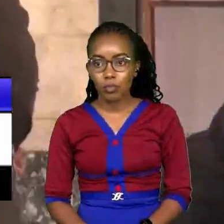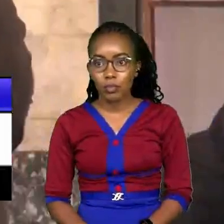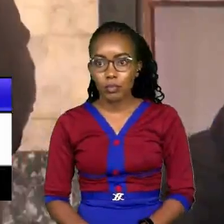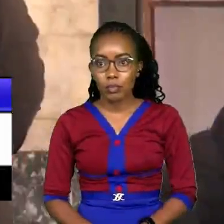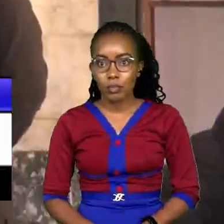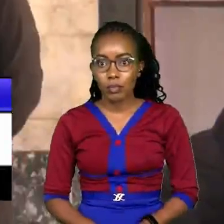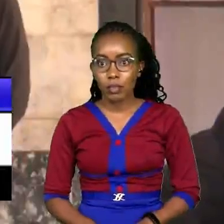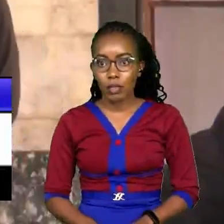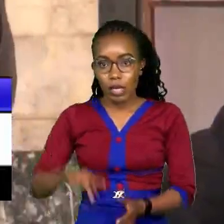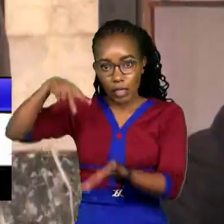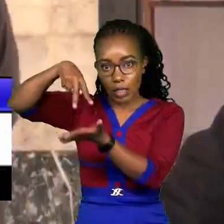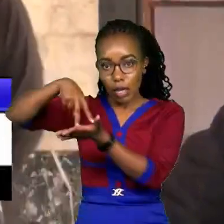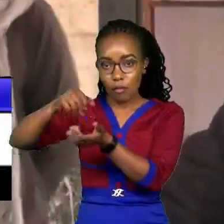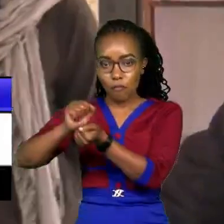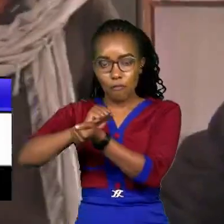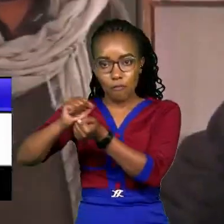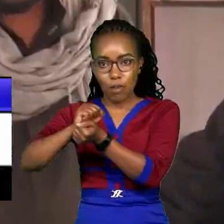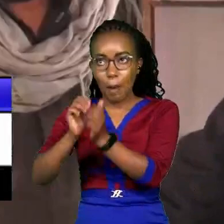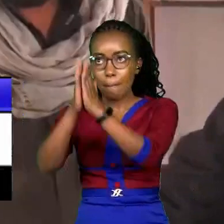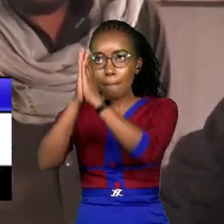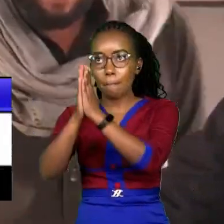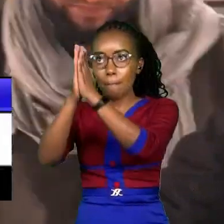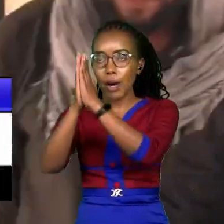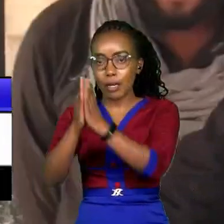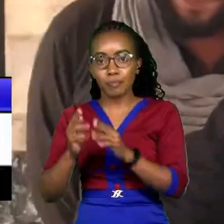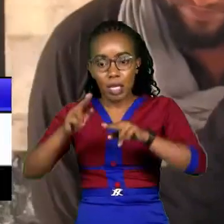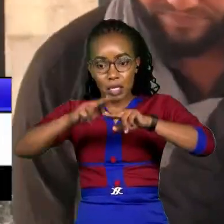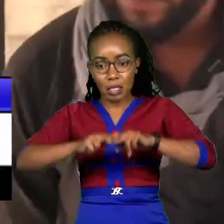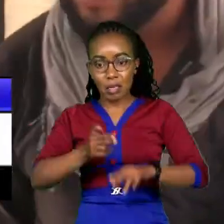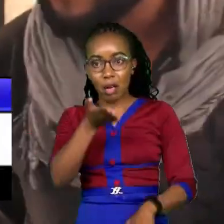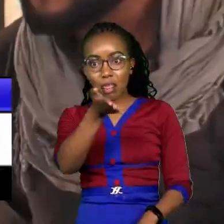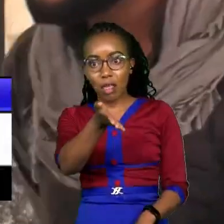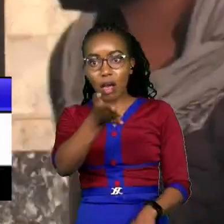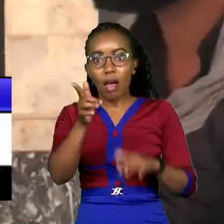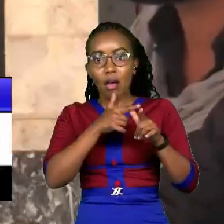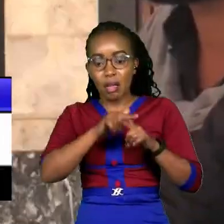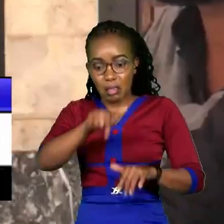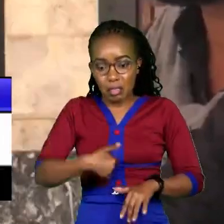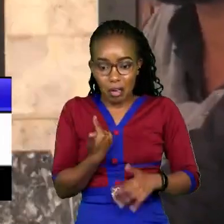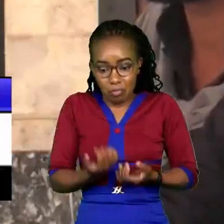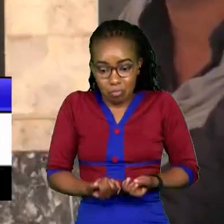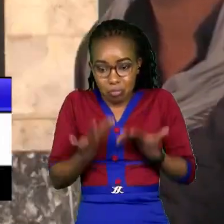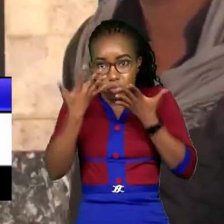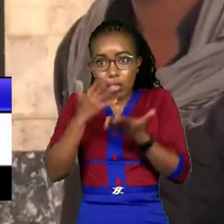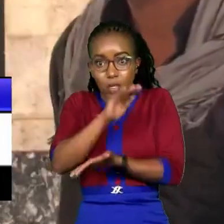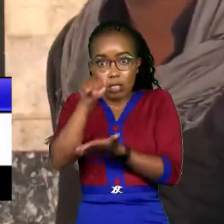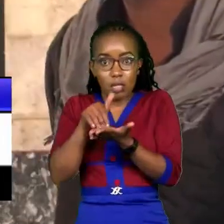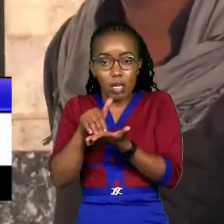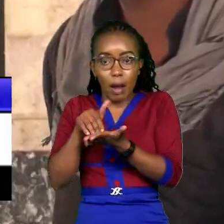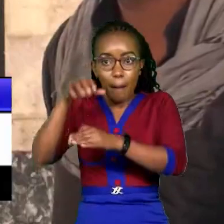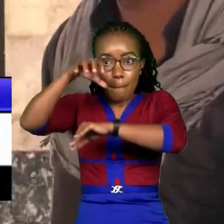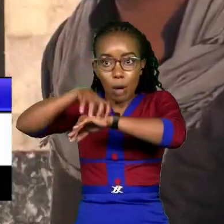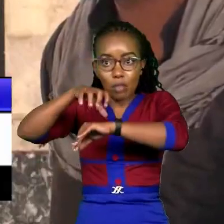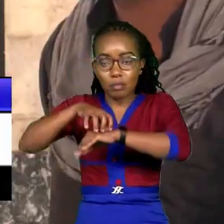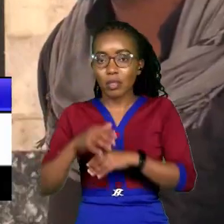We were about to stand for the Friday prayer behind the mullah. We were sitting right there, and a suicide bomber was in the center of the mosque. Bodies